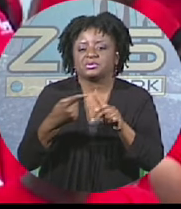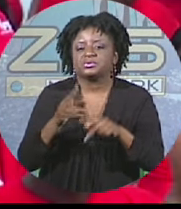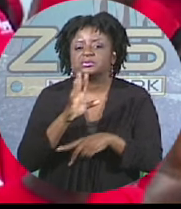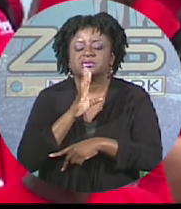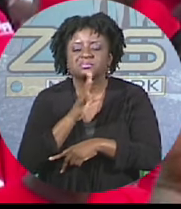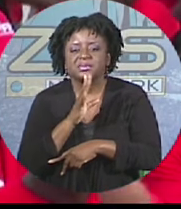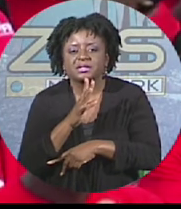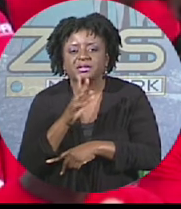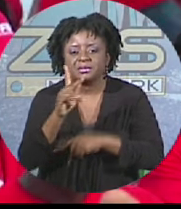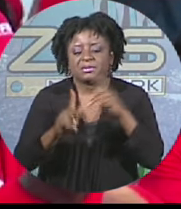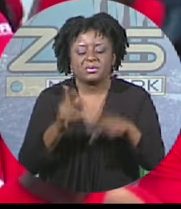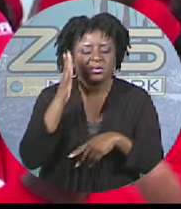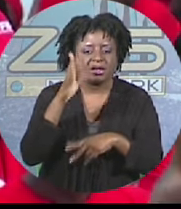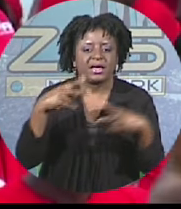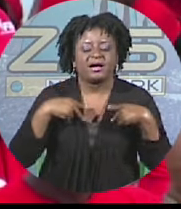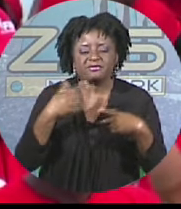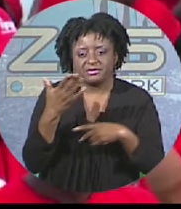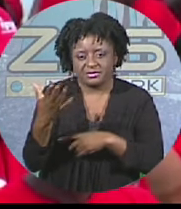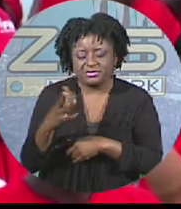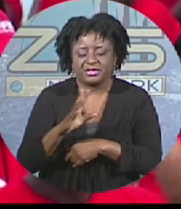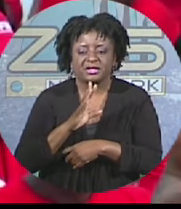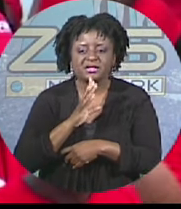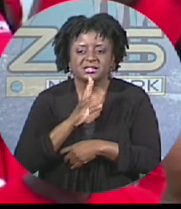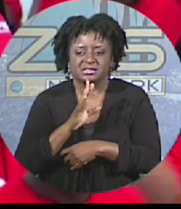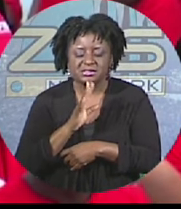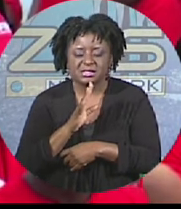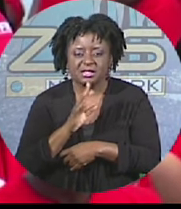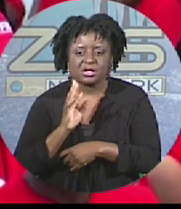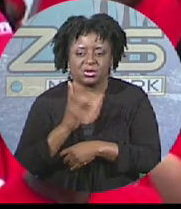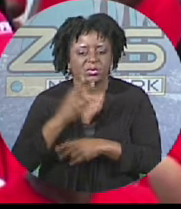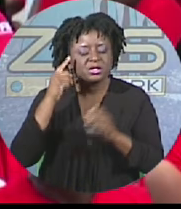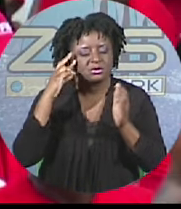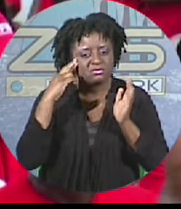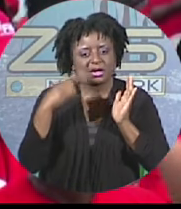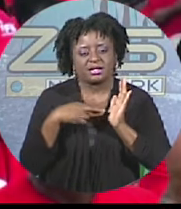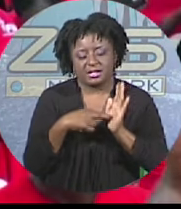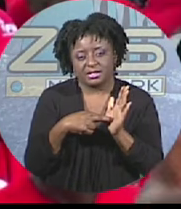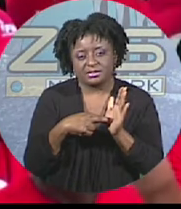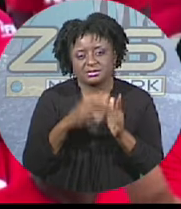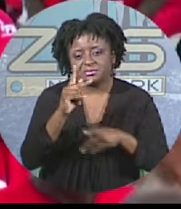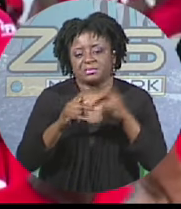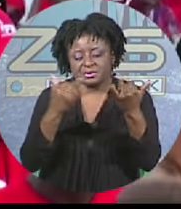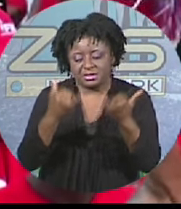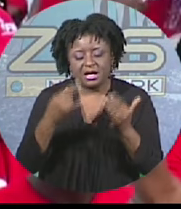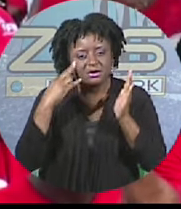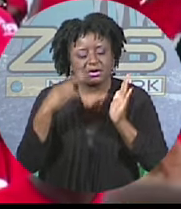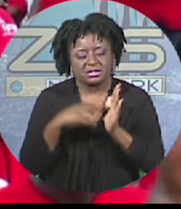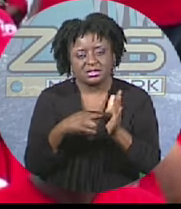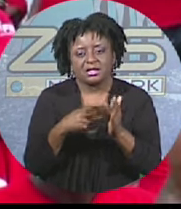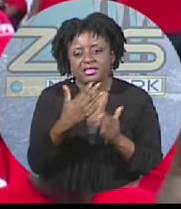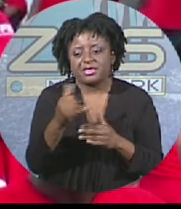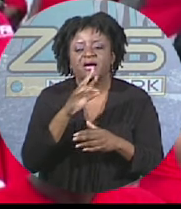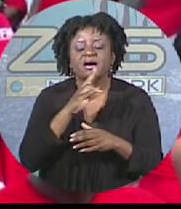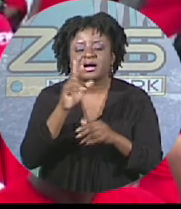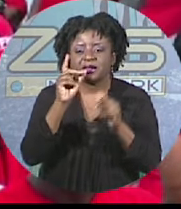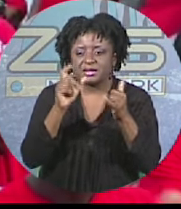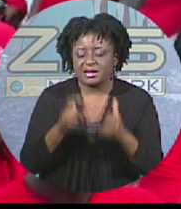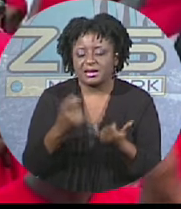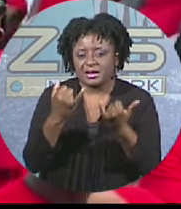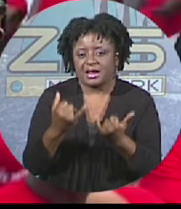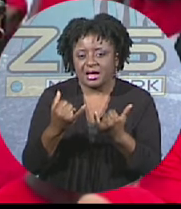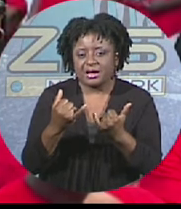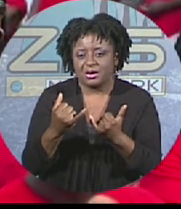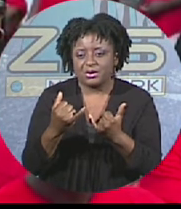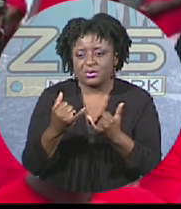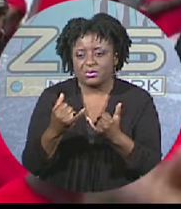The people will have their say. We recognize, and the people now recognize, that they are now the employers and we are the employee. We